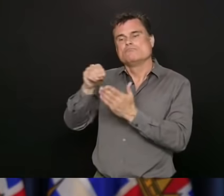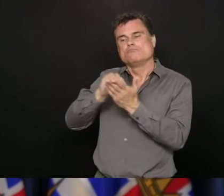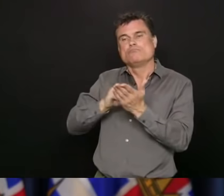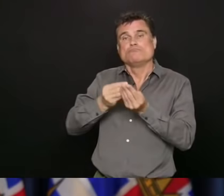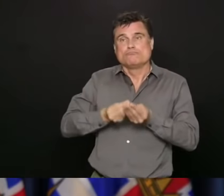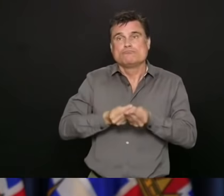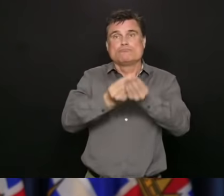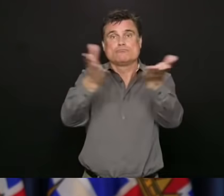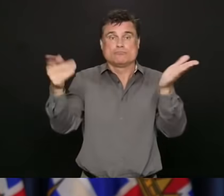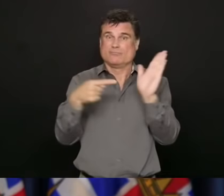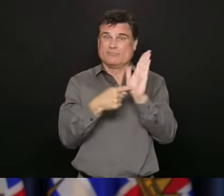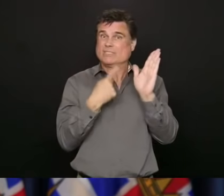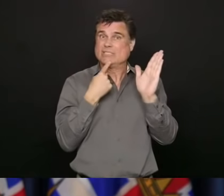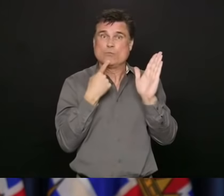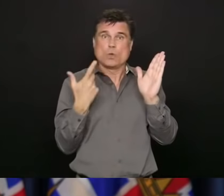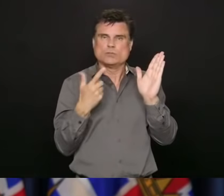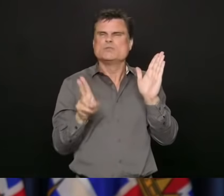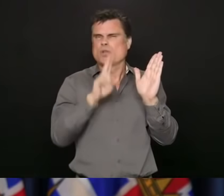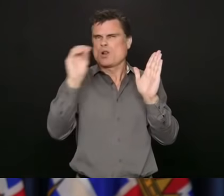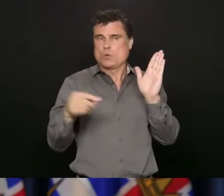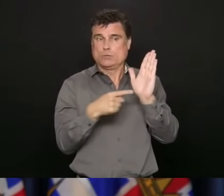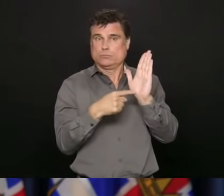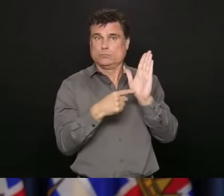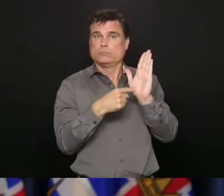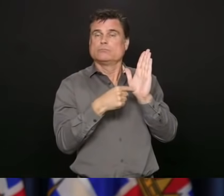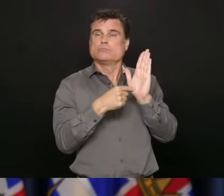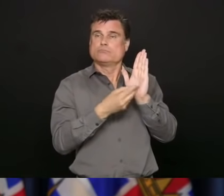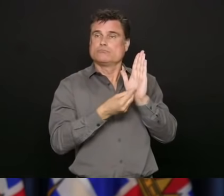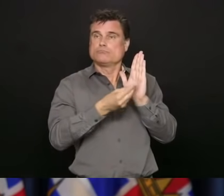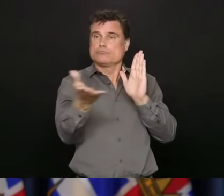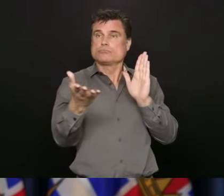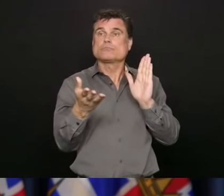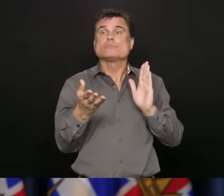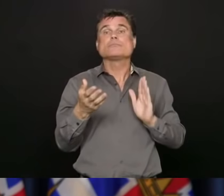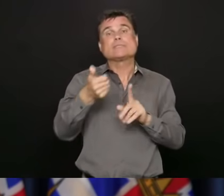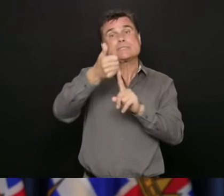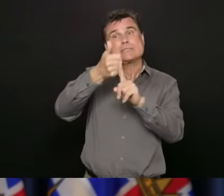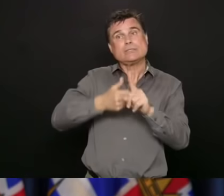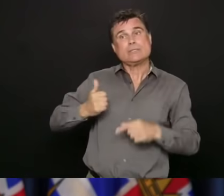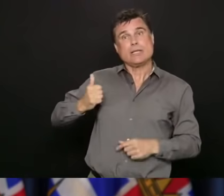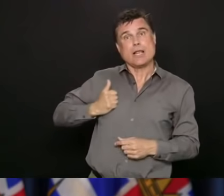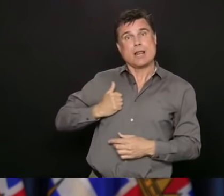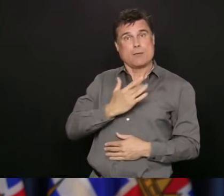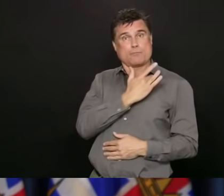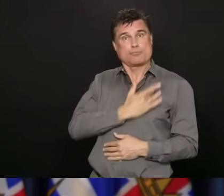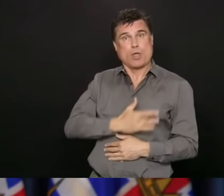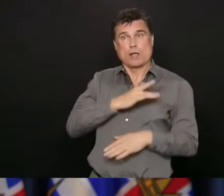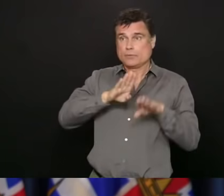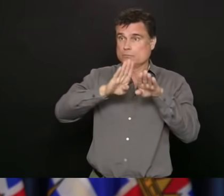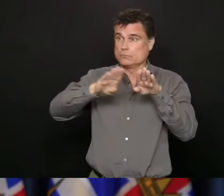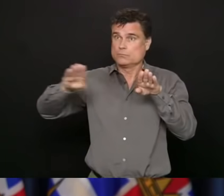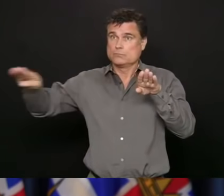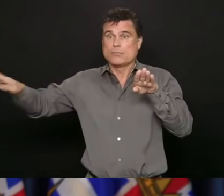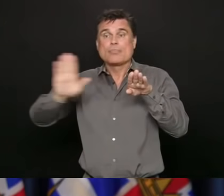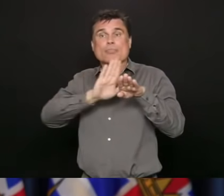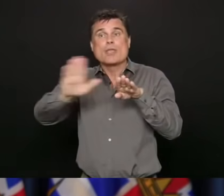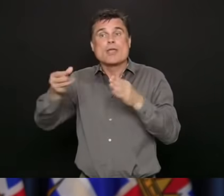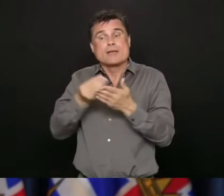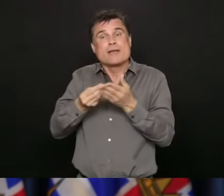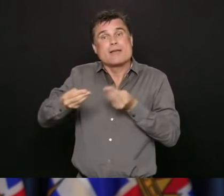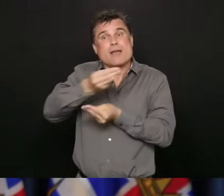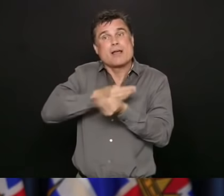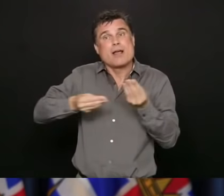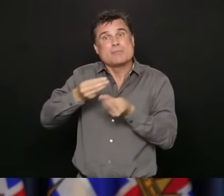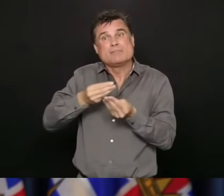danger of having their finances overwhelmed by the strains on the healthcare system. And I know that in the past